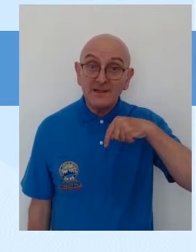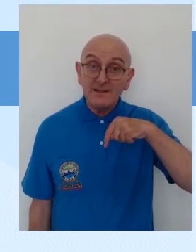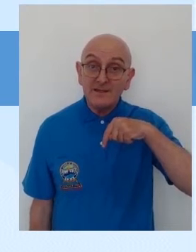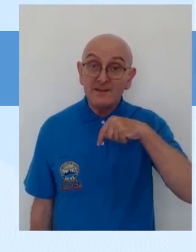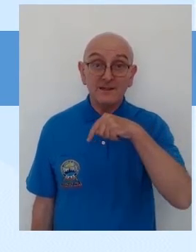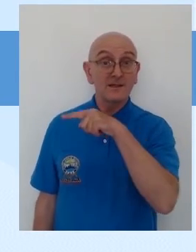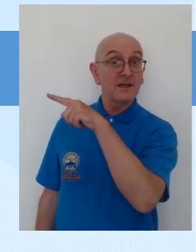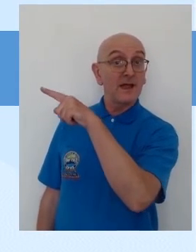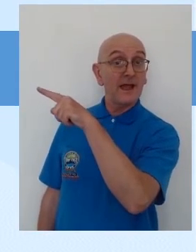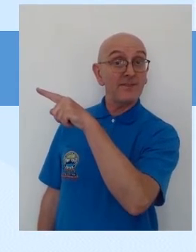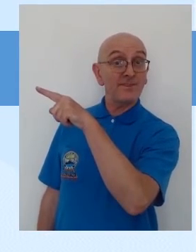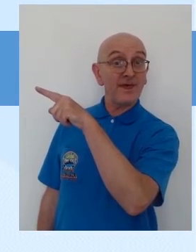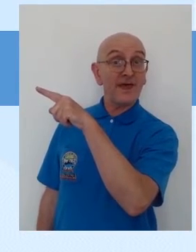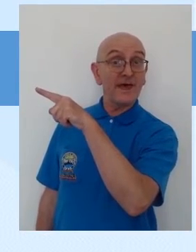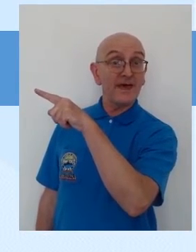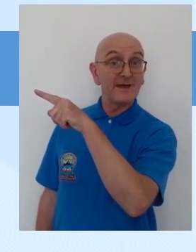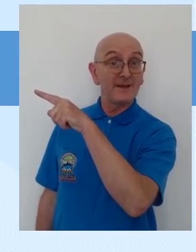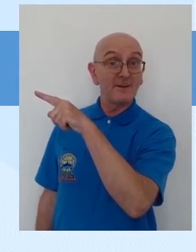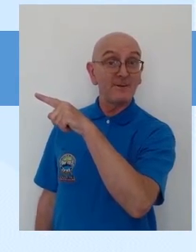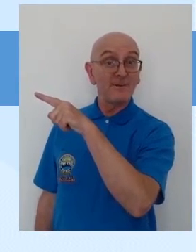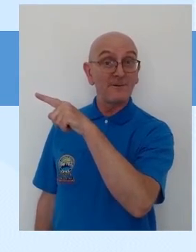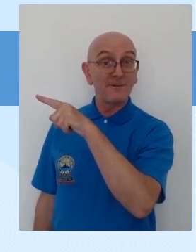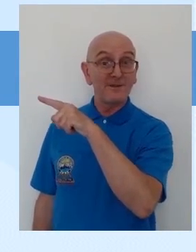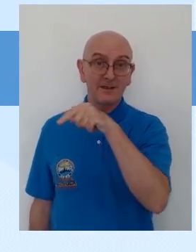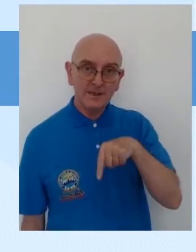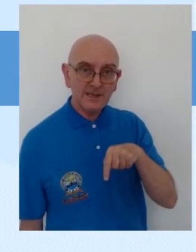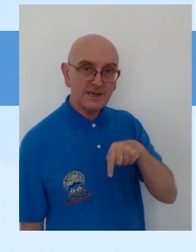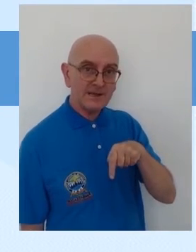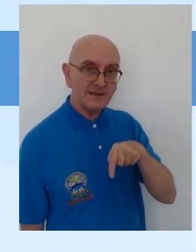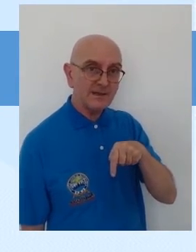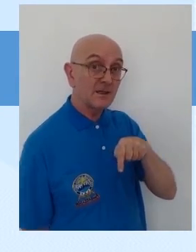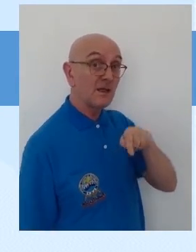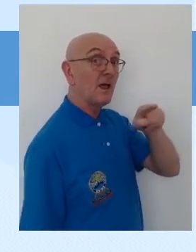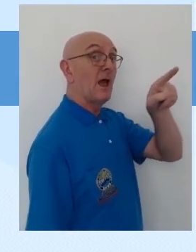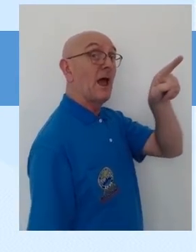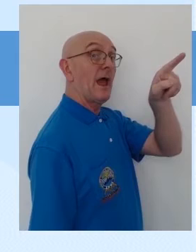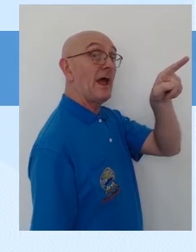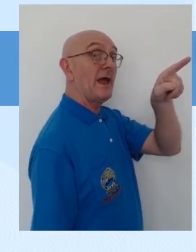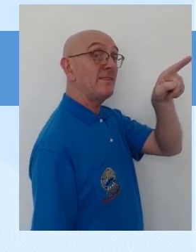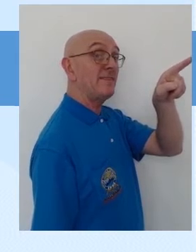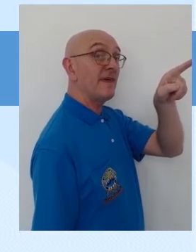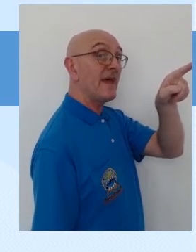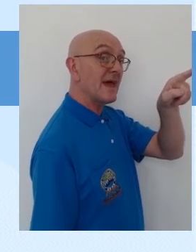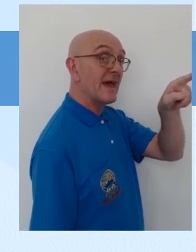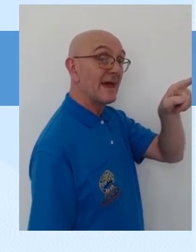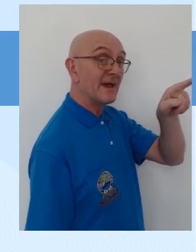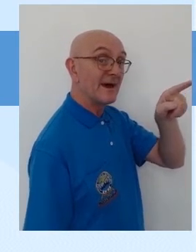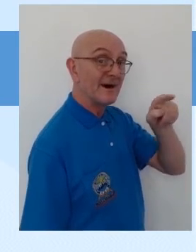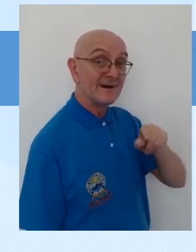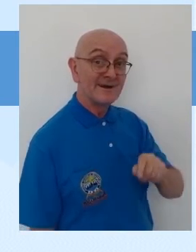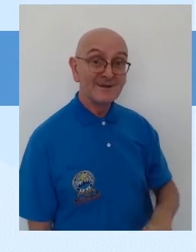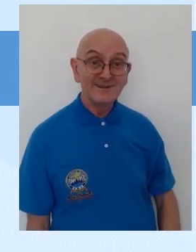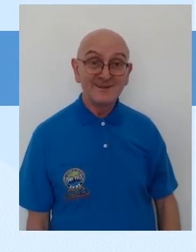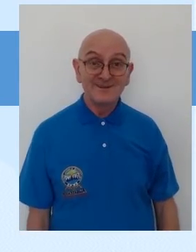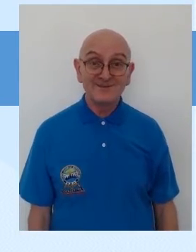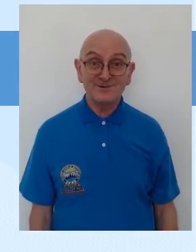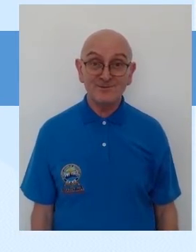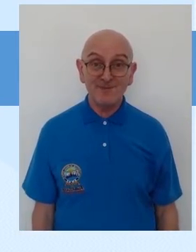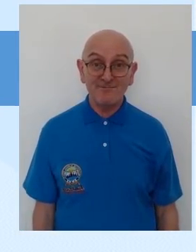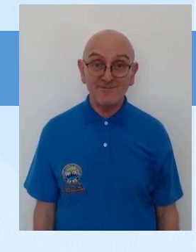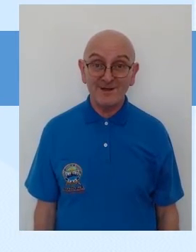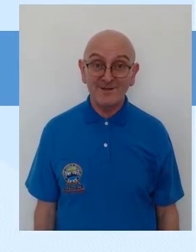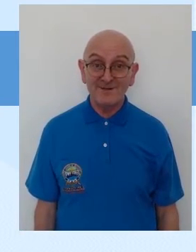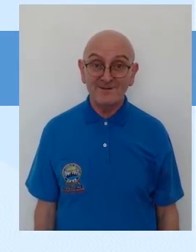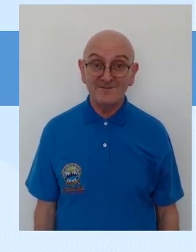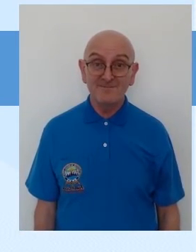Here and there. Here and there. Do